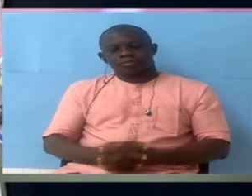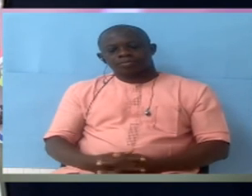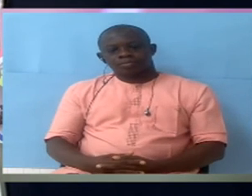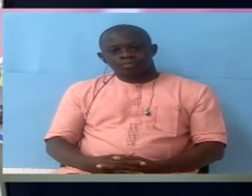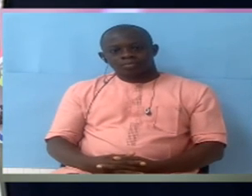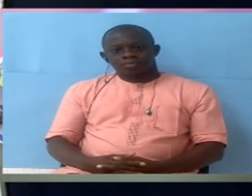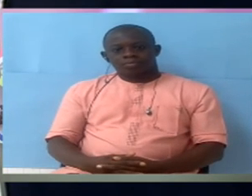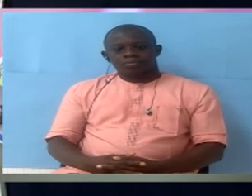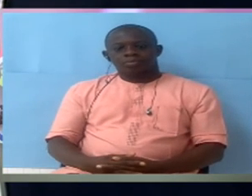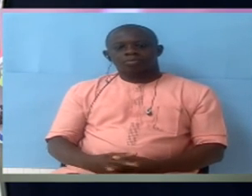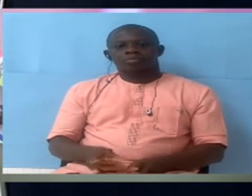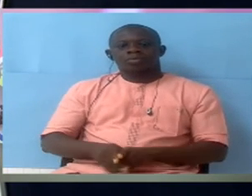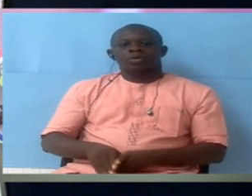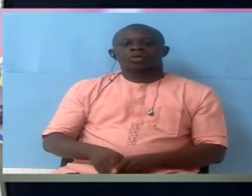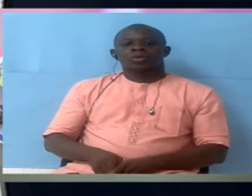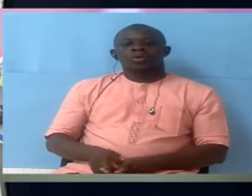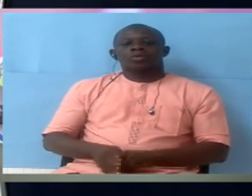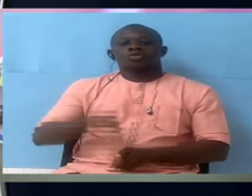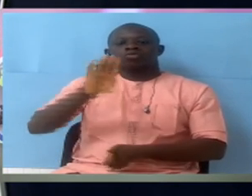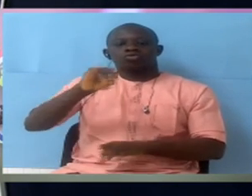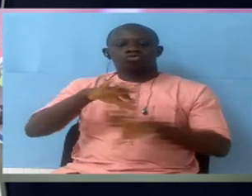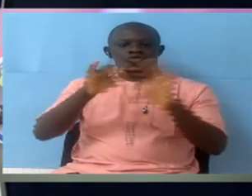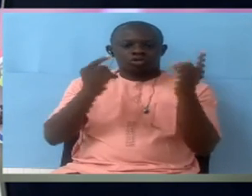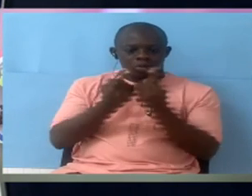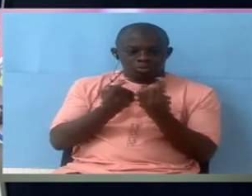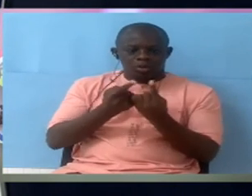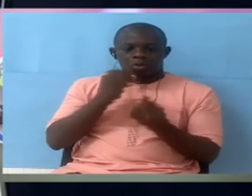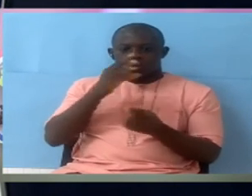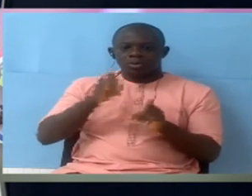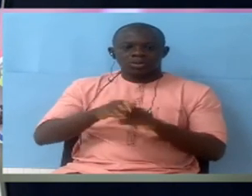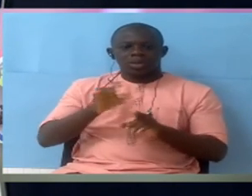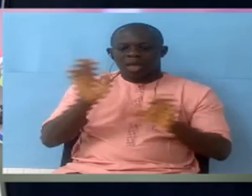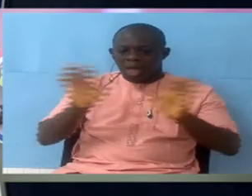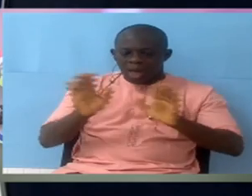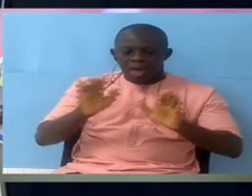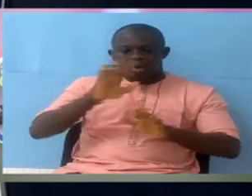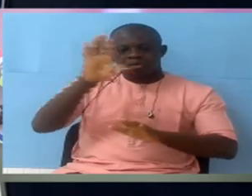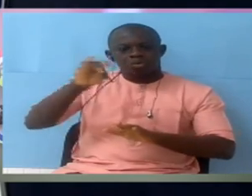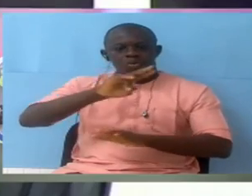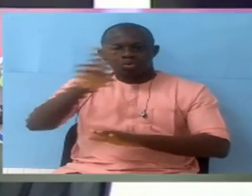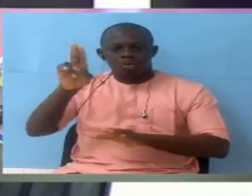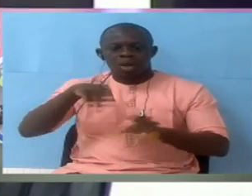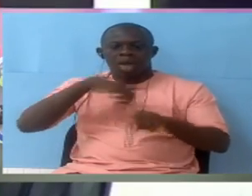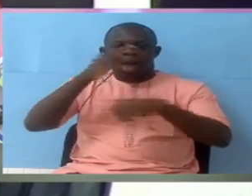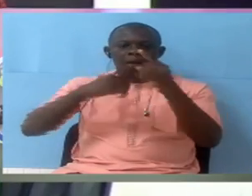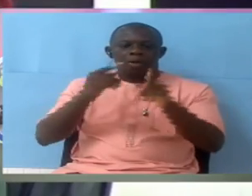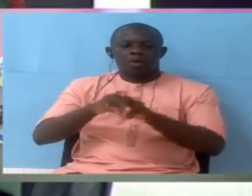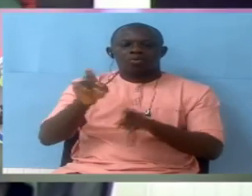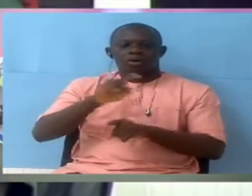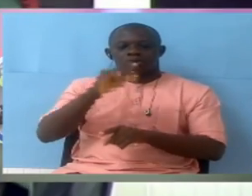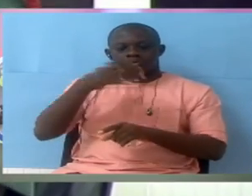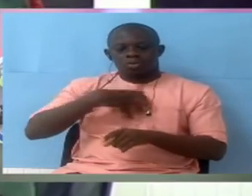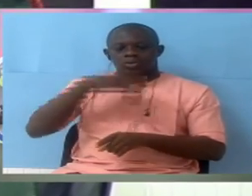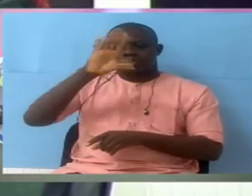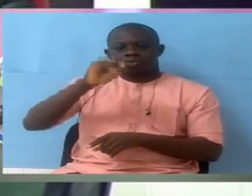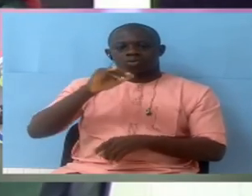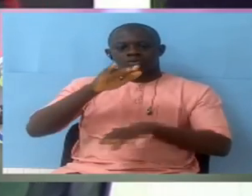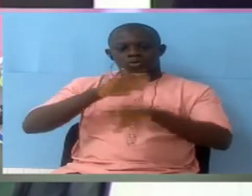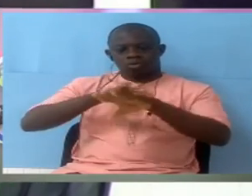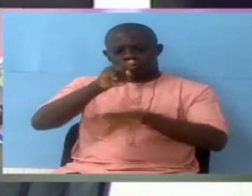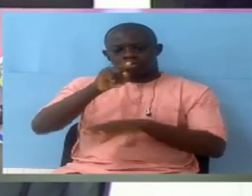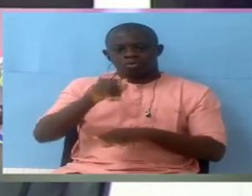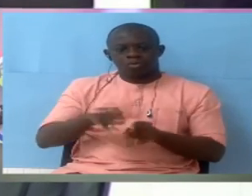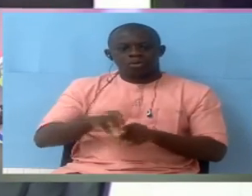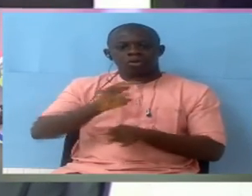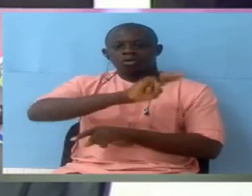fofu. Protest as to the procedure there. No. Pour bañ liñ la wara def fofu. Dedet